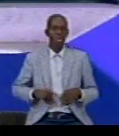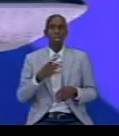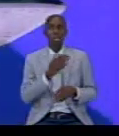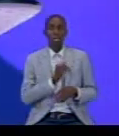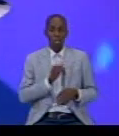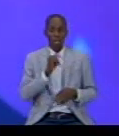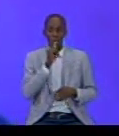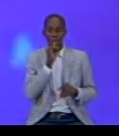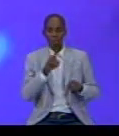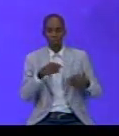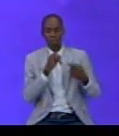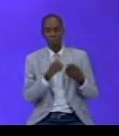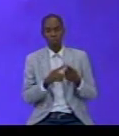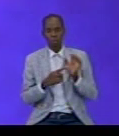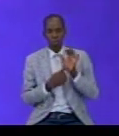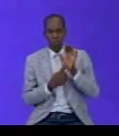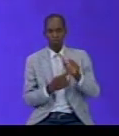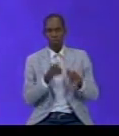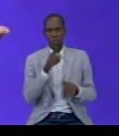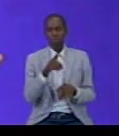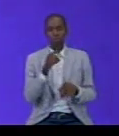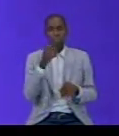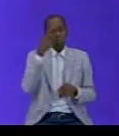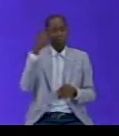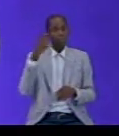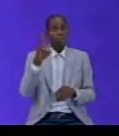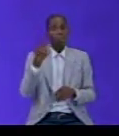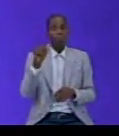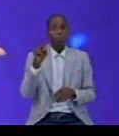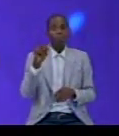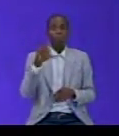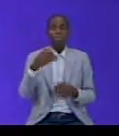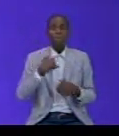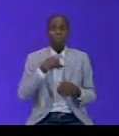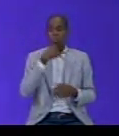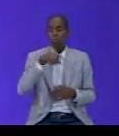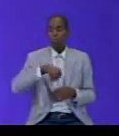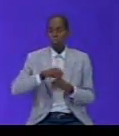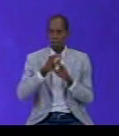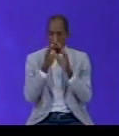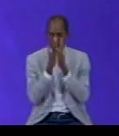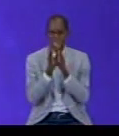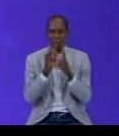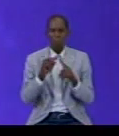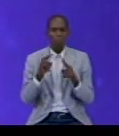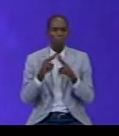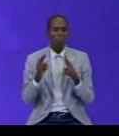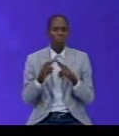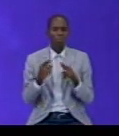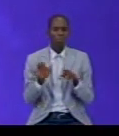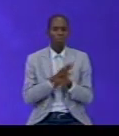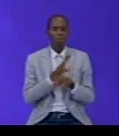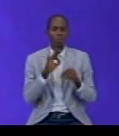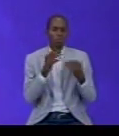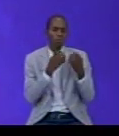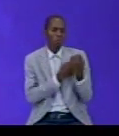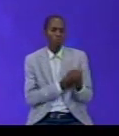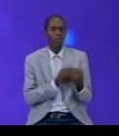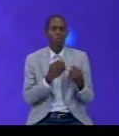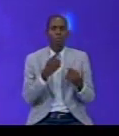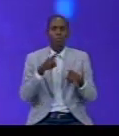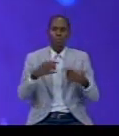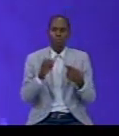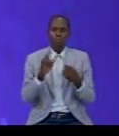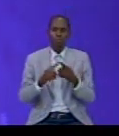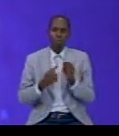going to reveal the dream. He had not even prayed, and yet he was so confident he was going to